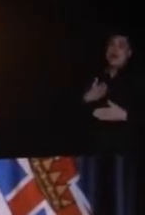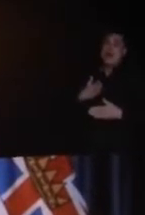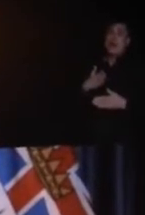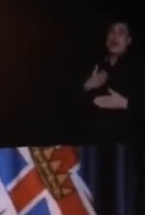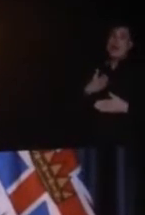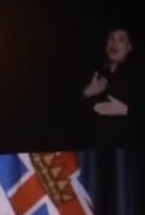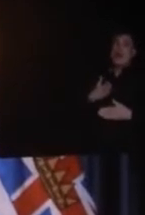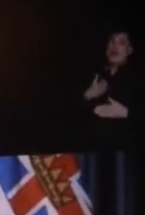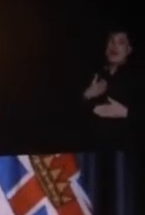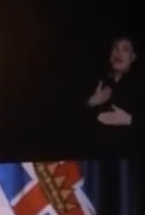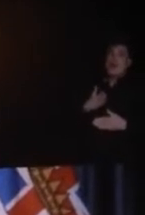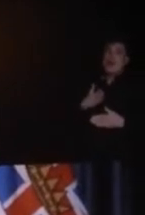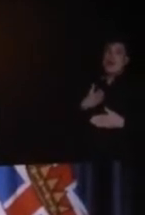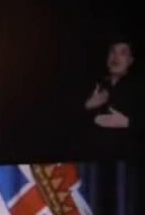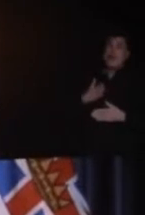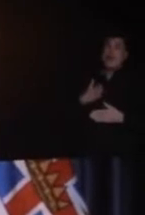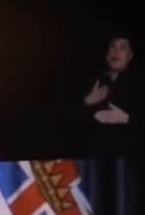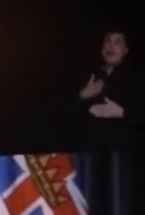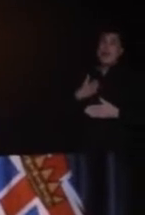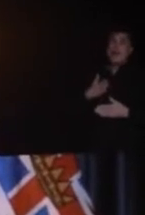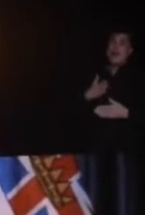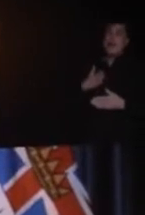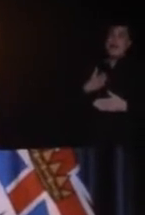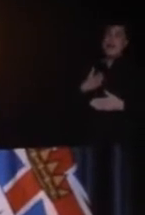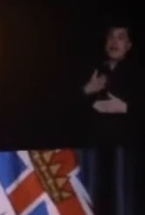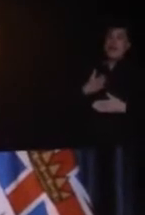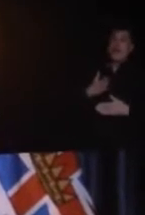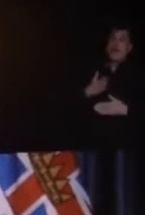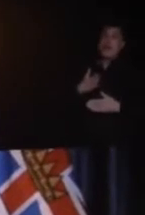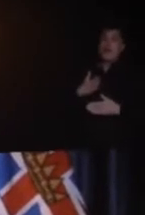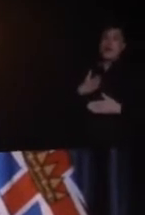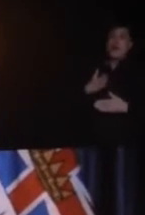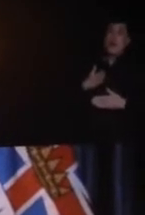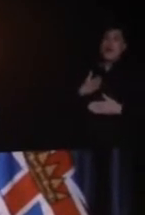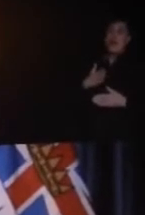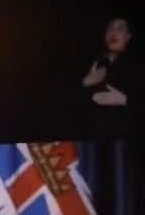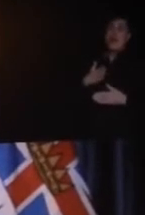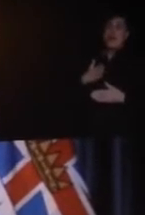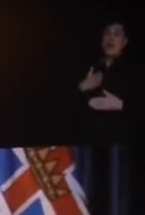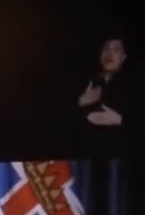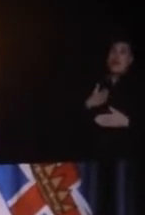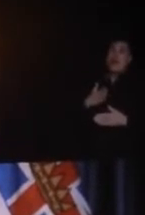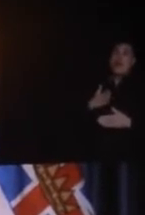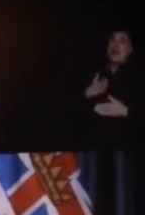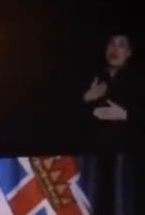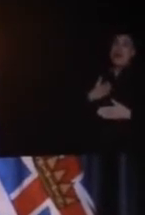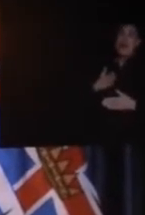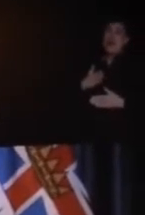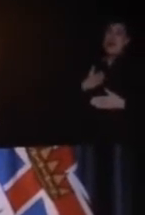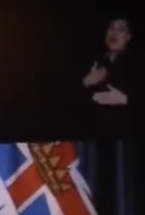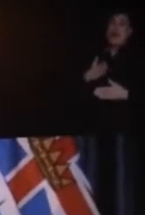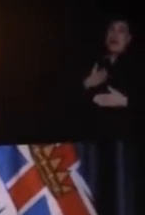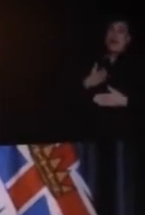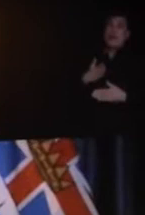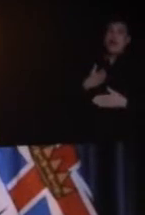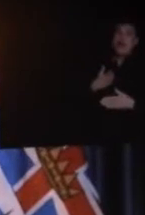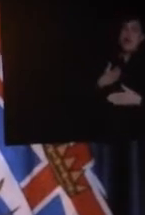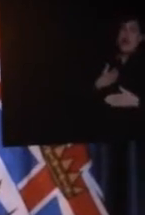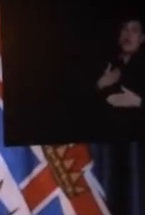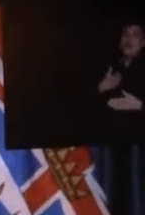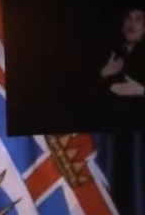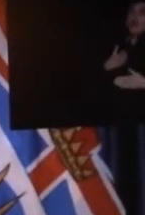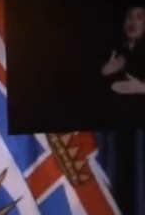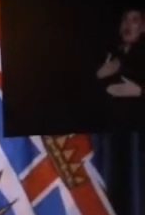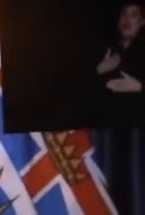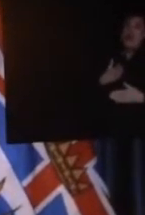people are dying because of negligence from the public union sector. And not only are they dying, but they're